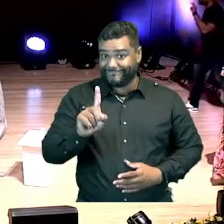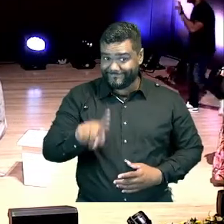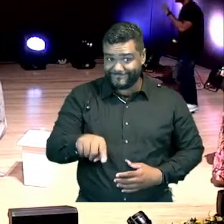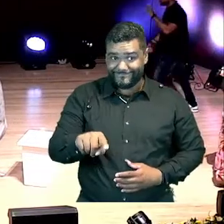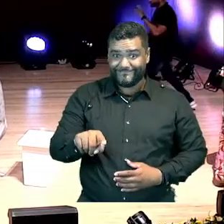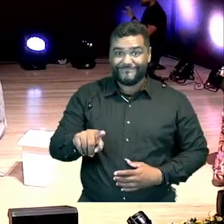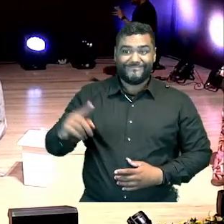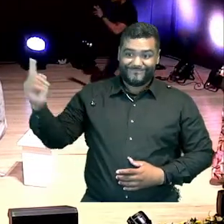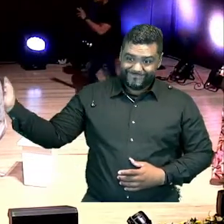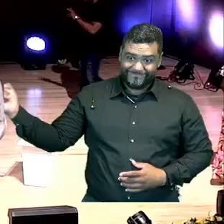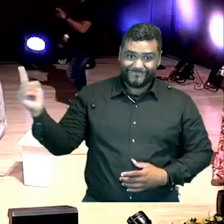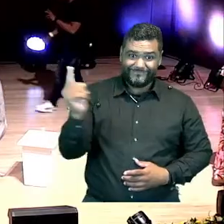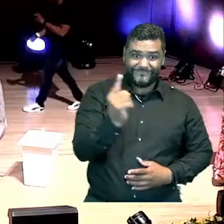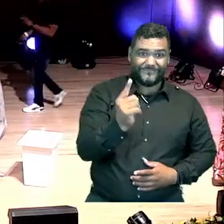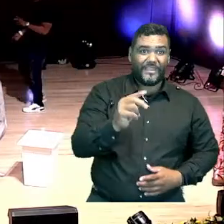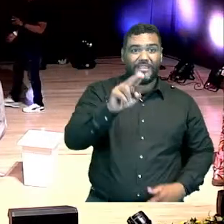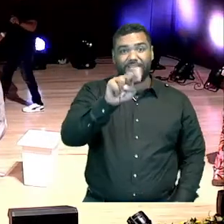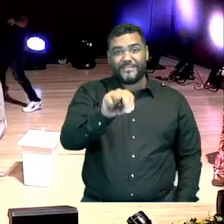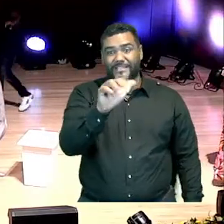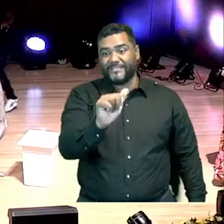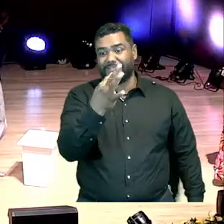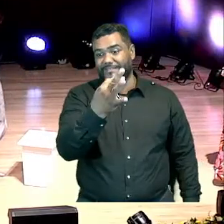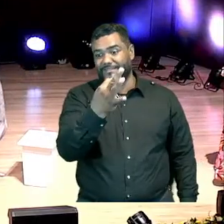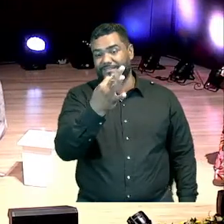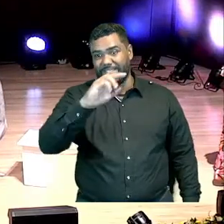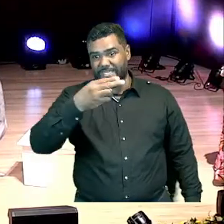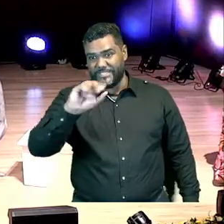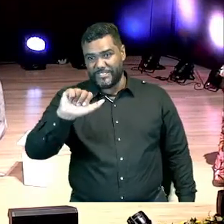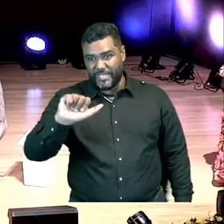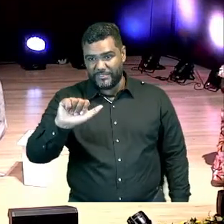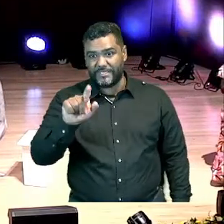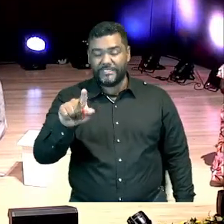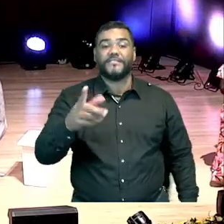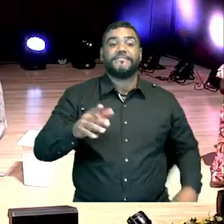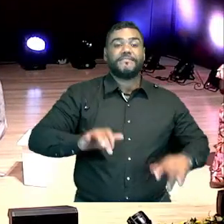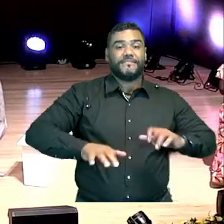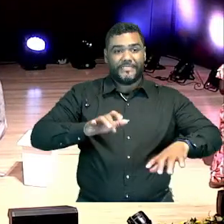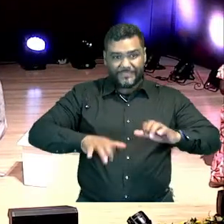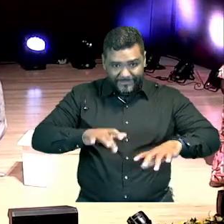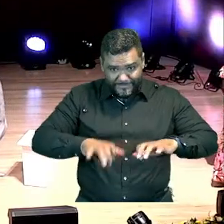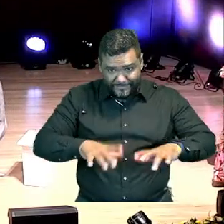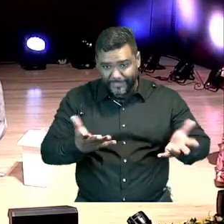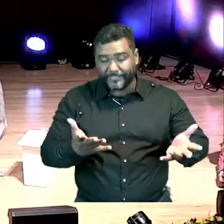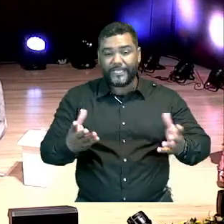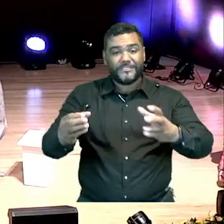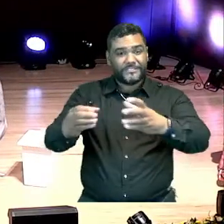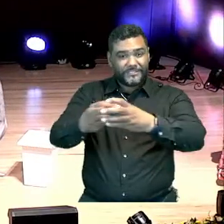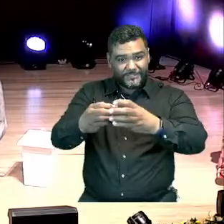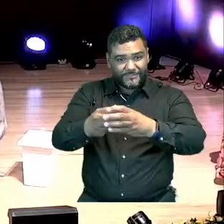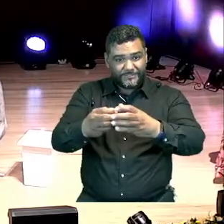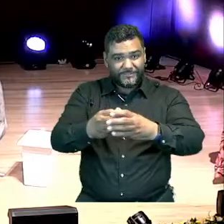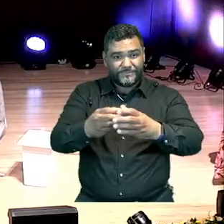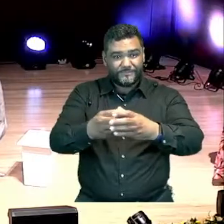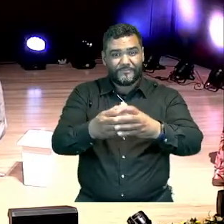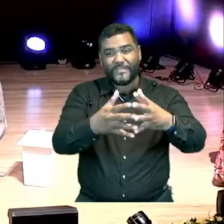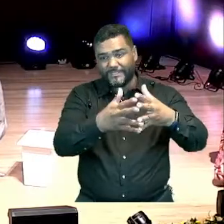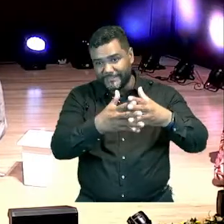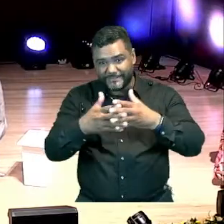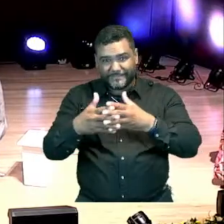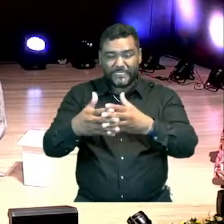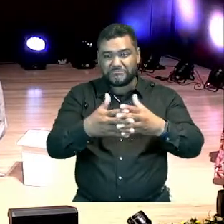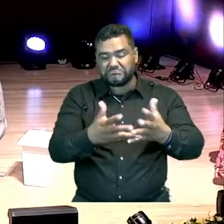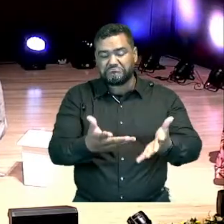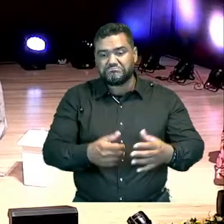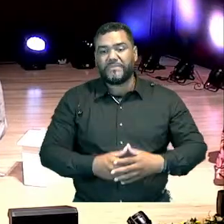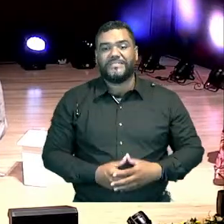I would also like to ask Natasha George, Delegate of the General Secretariat of the Association of